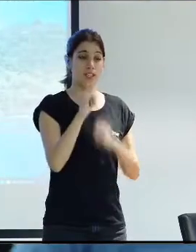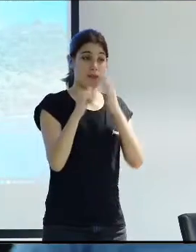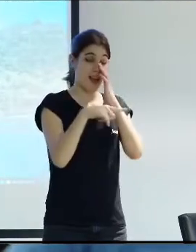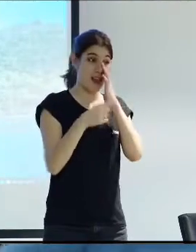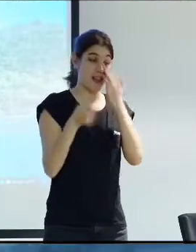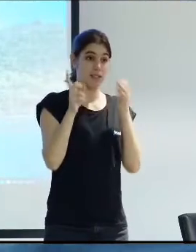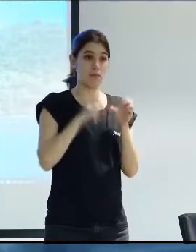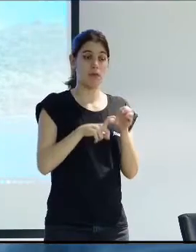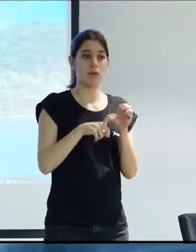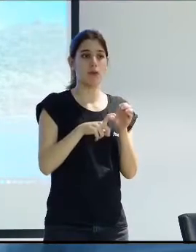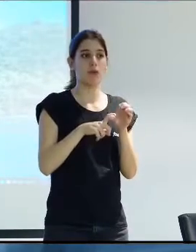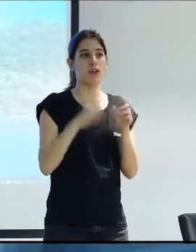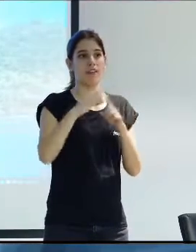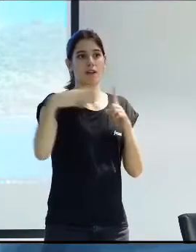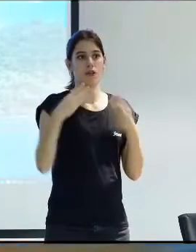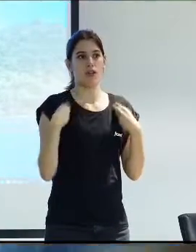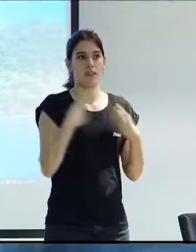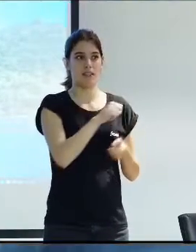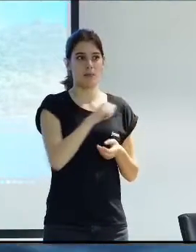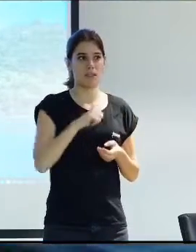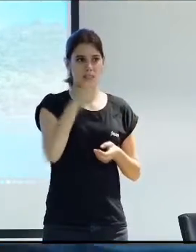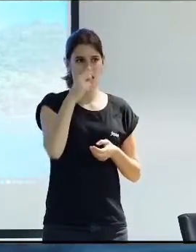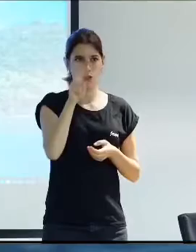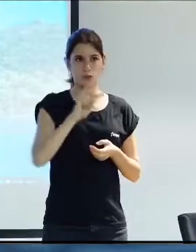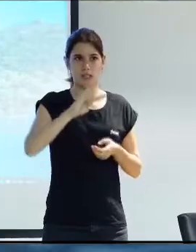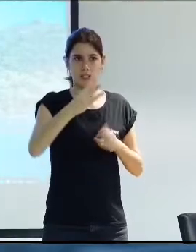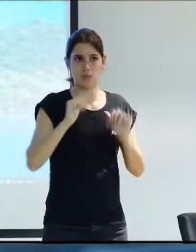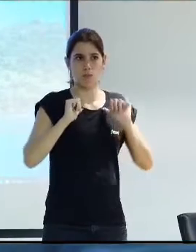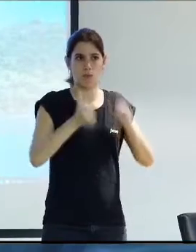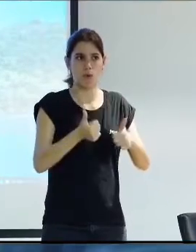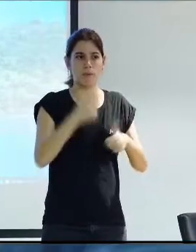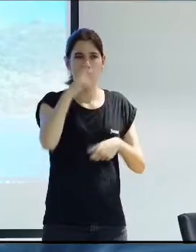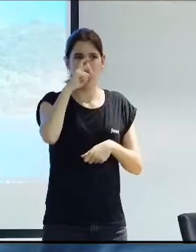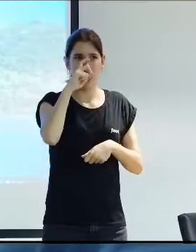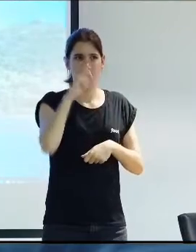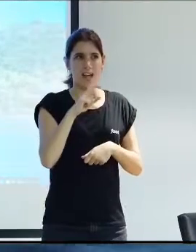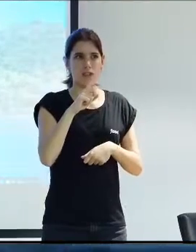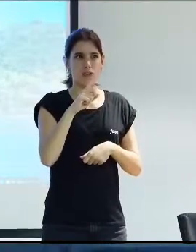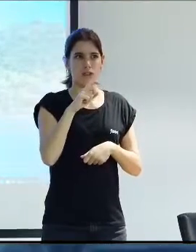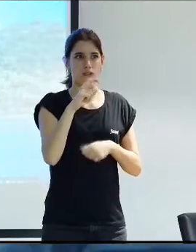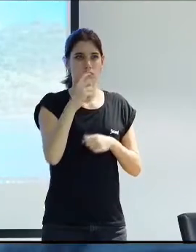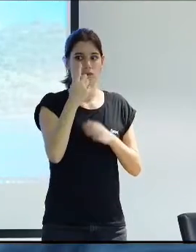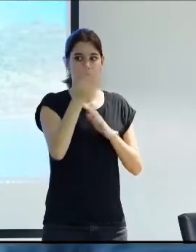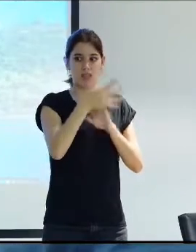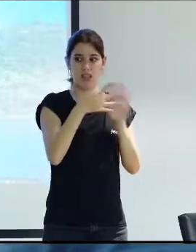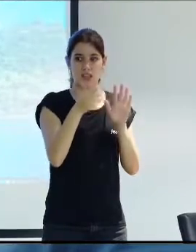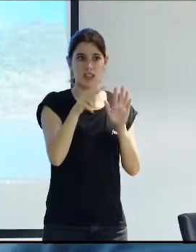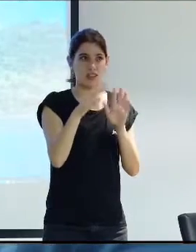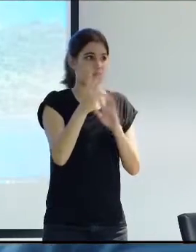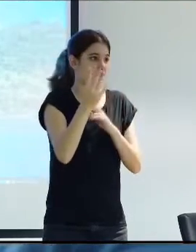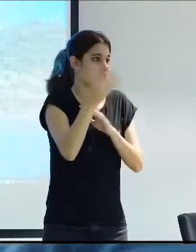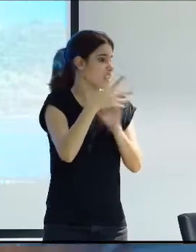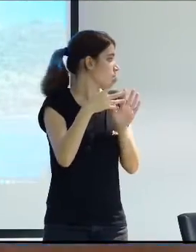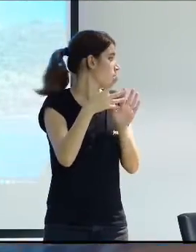Ismael is a member of precisely of the Federation of Independent Living, and also for